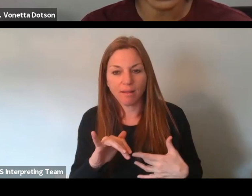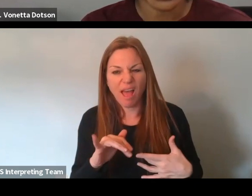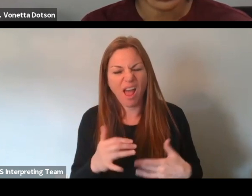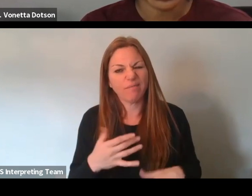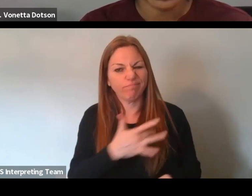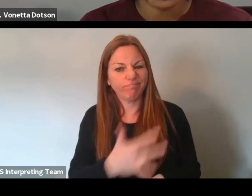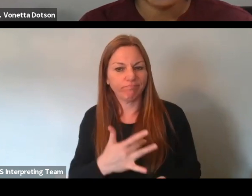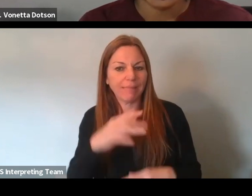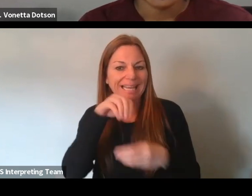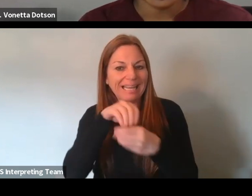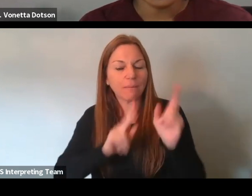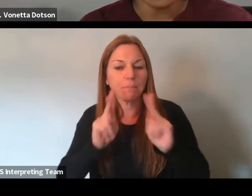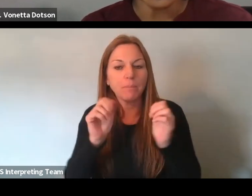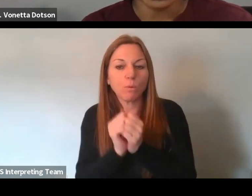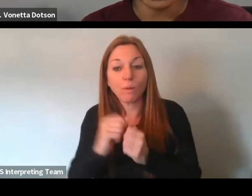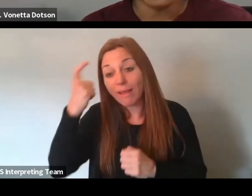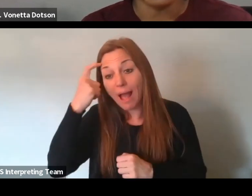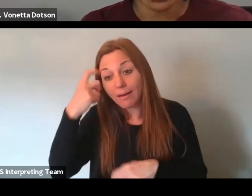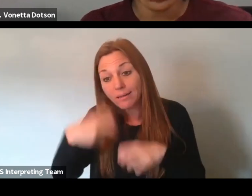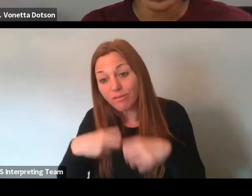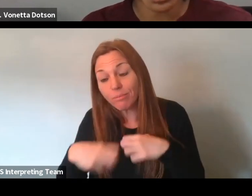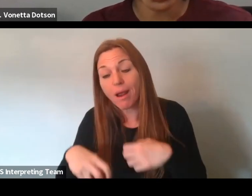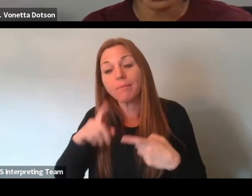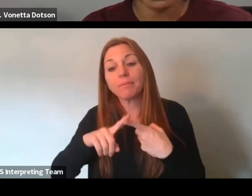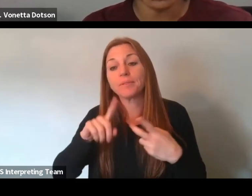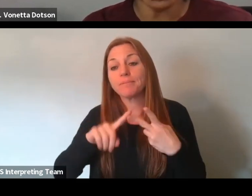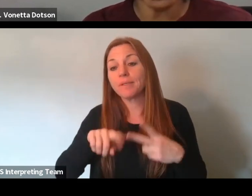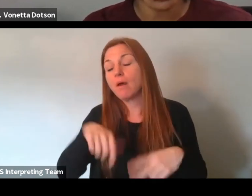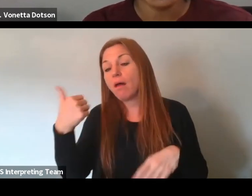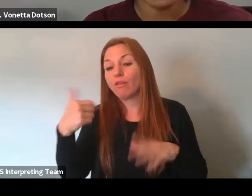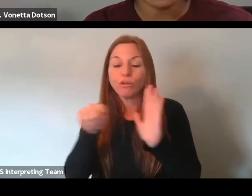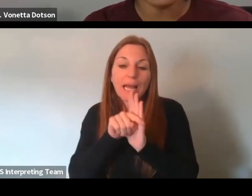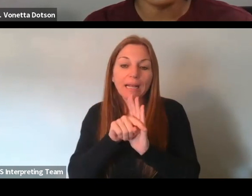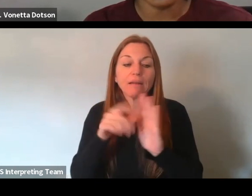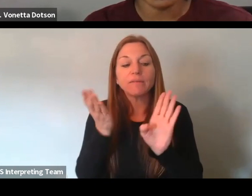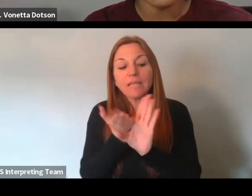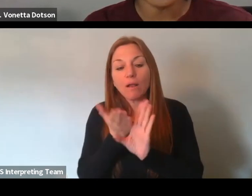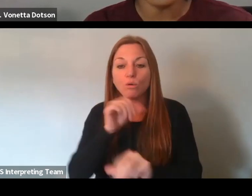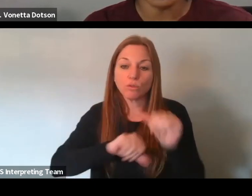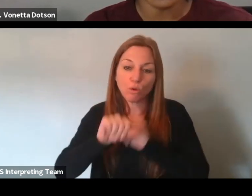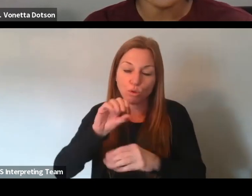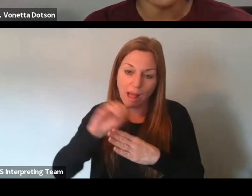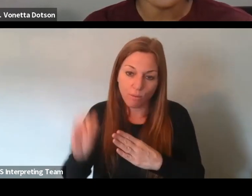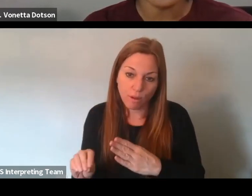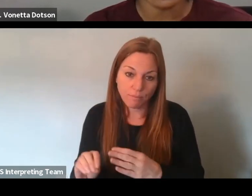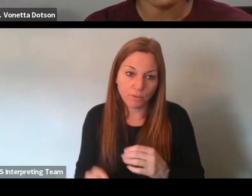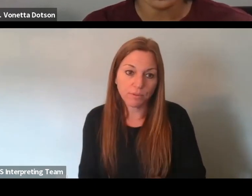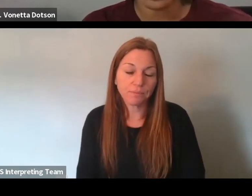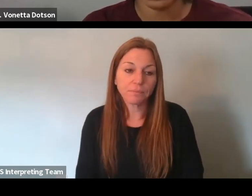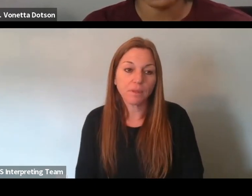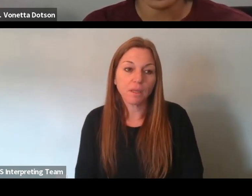other negative psychosocial outcomes. In her systematic review,